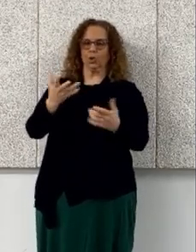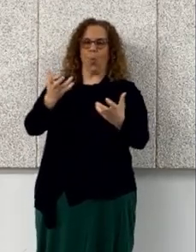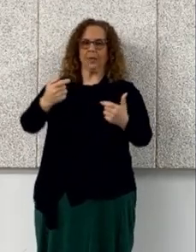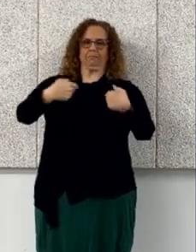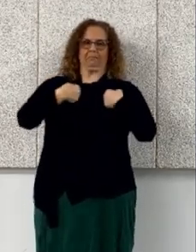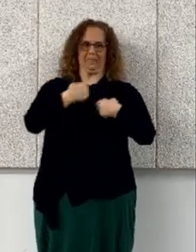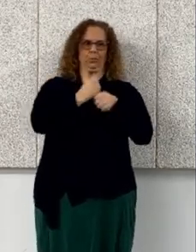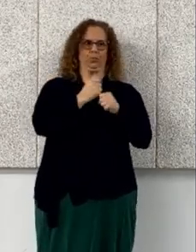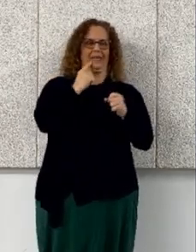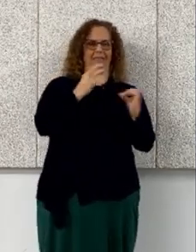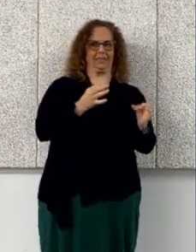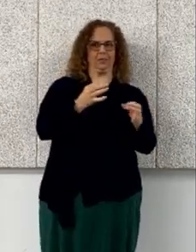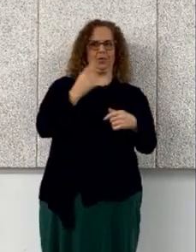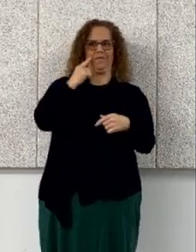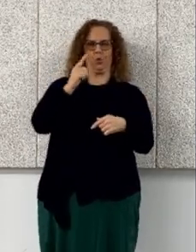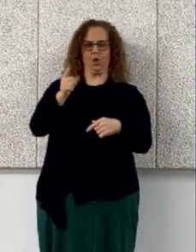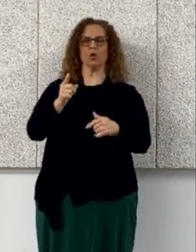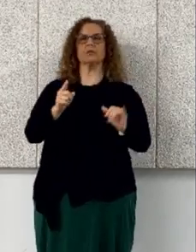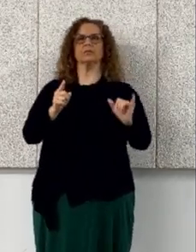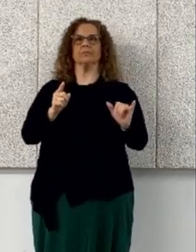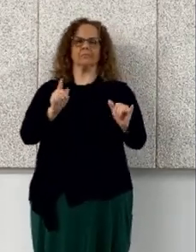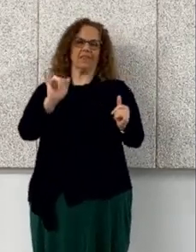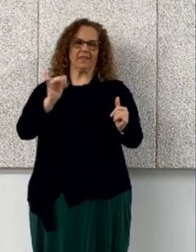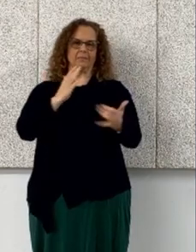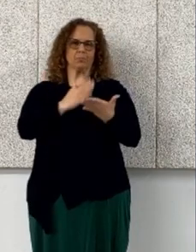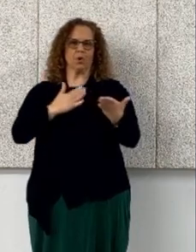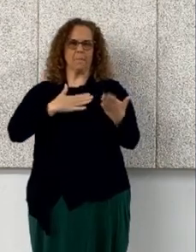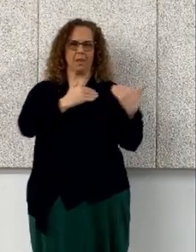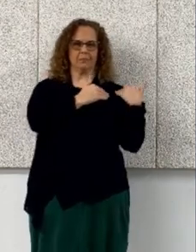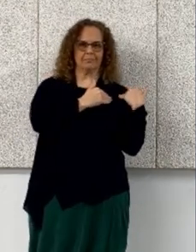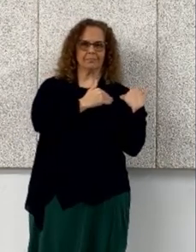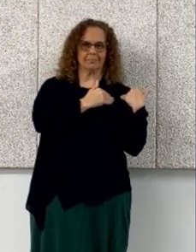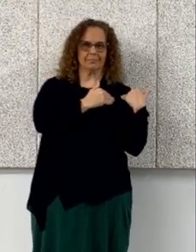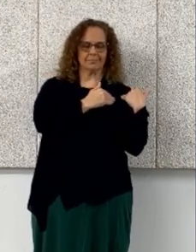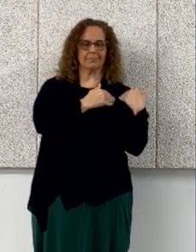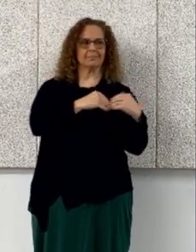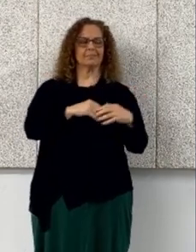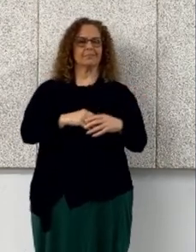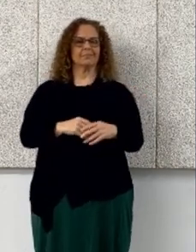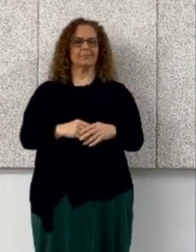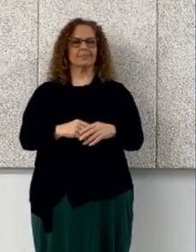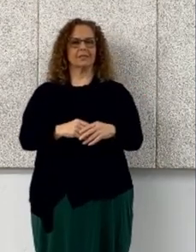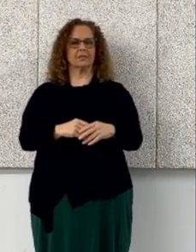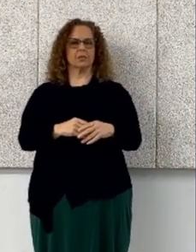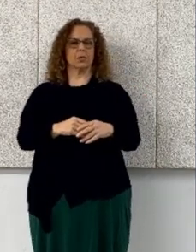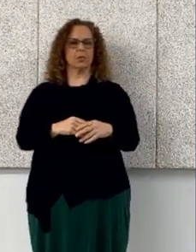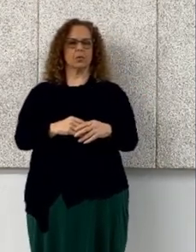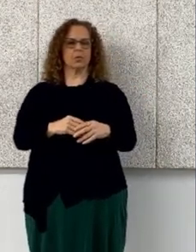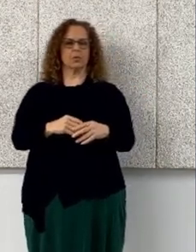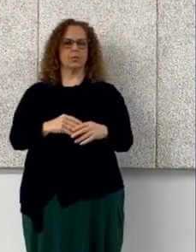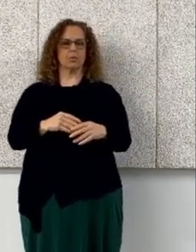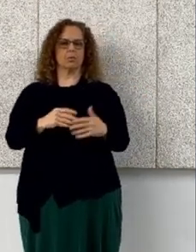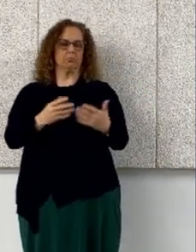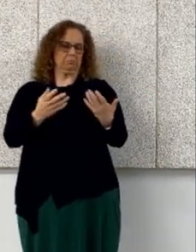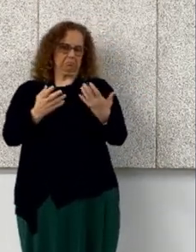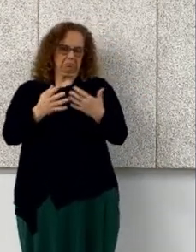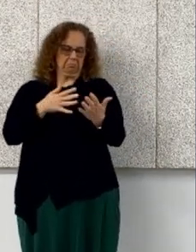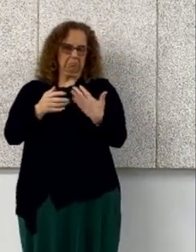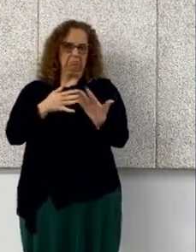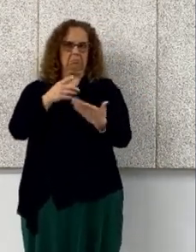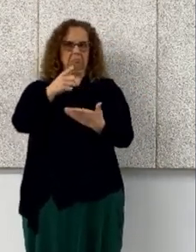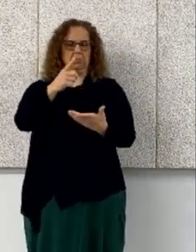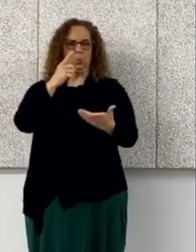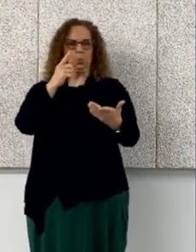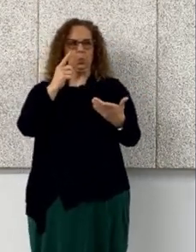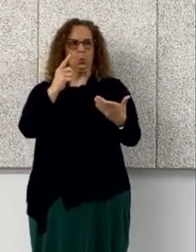responsibility. And I think that's the other piece of it, is that however you wish to organize and define